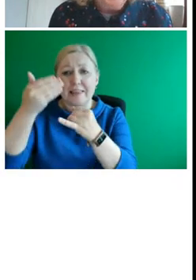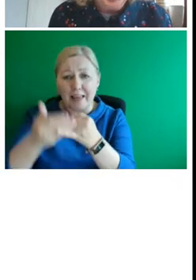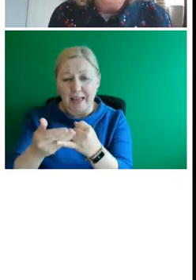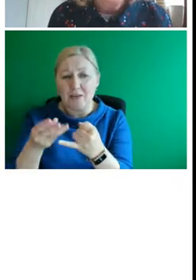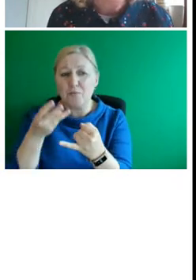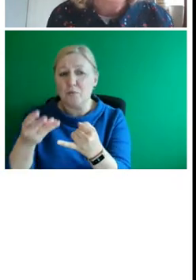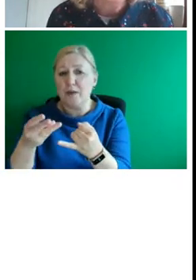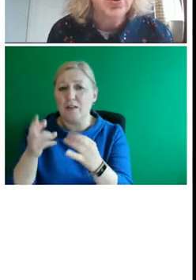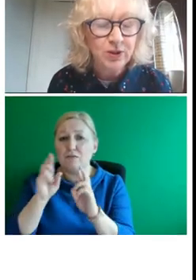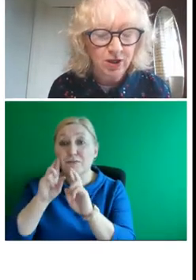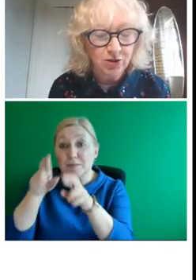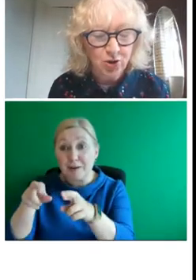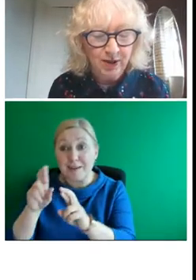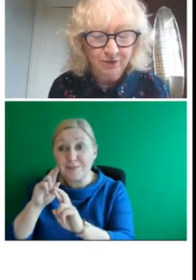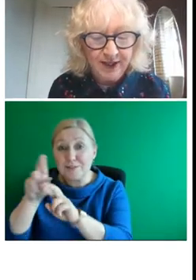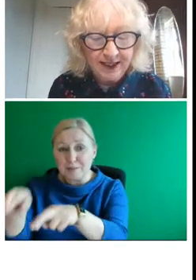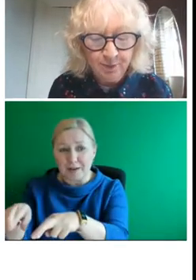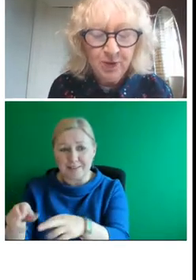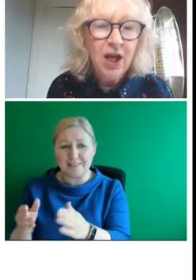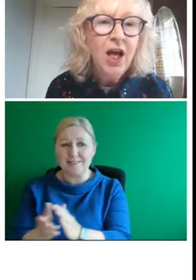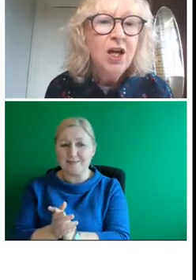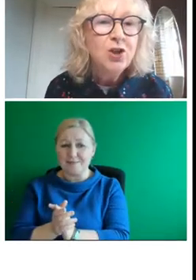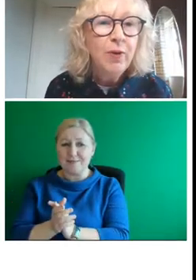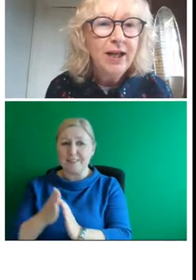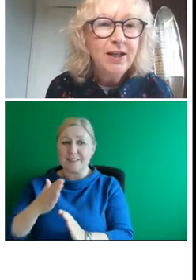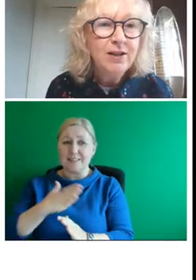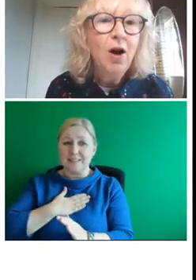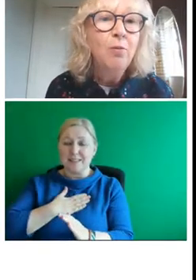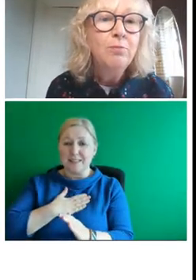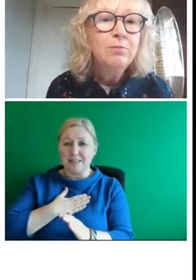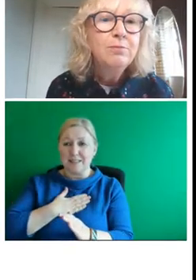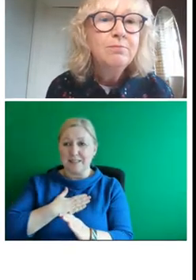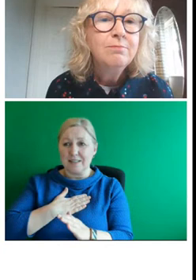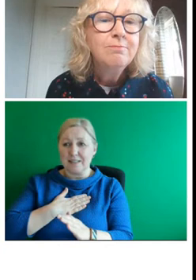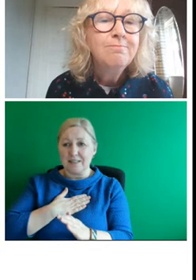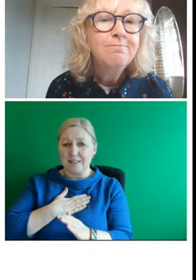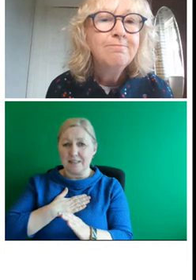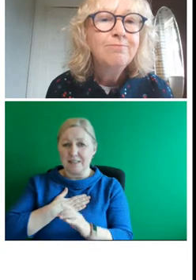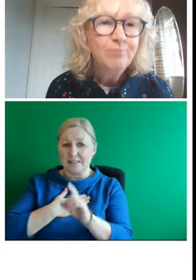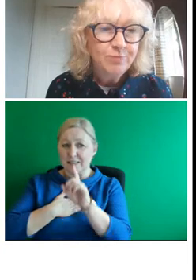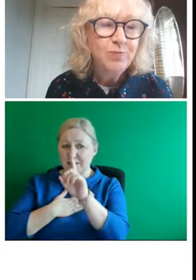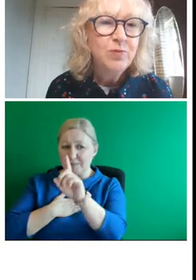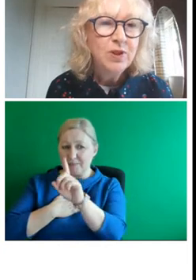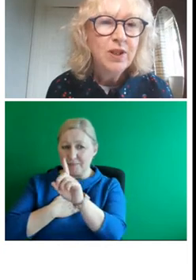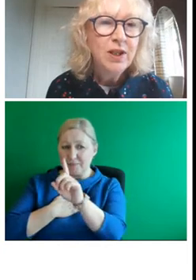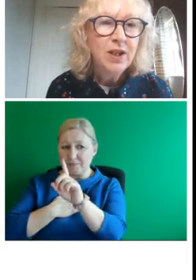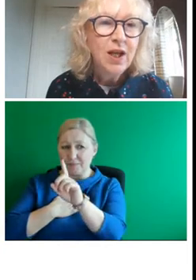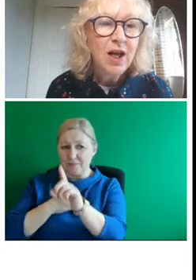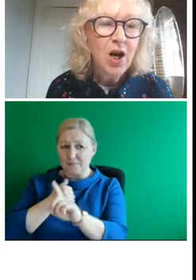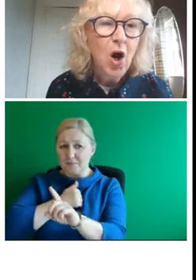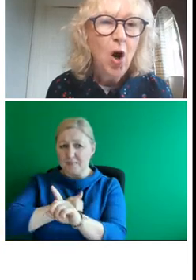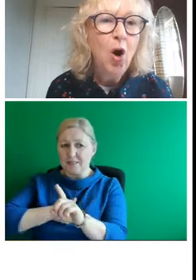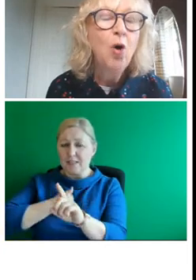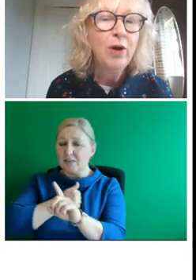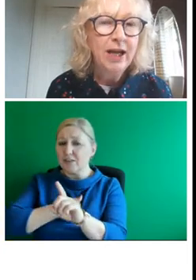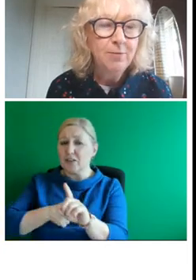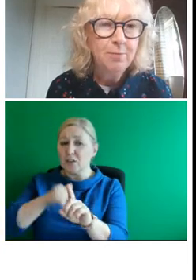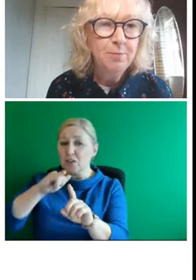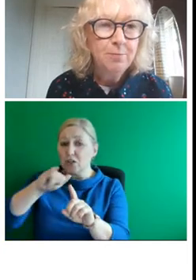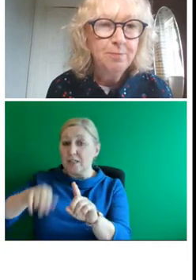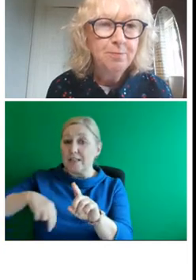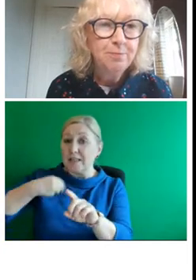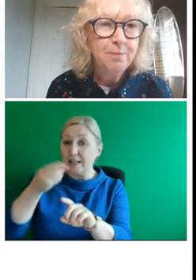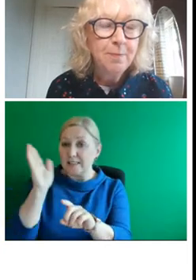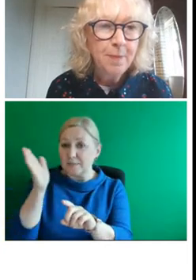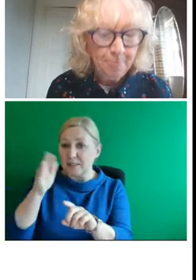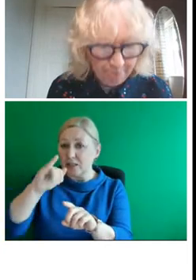introduce our next speaker, who is Dr. Joanne Fegan. Can I stop you there? Joanne seems to be having connection problems. Maybe okay. We should